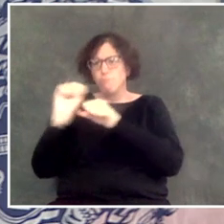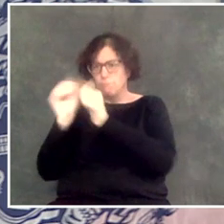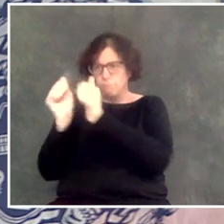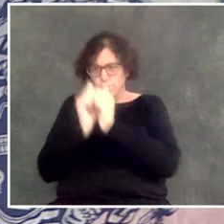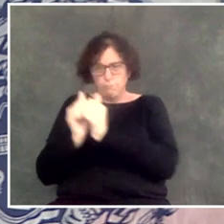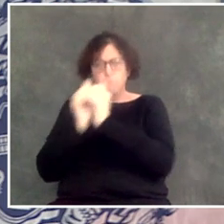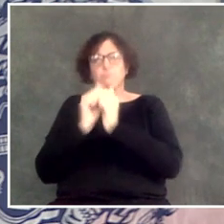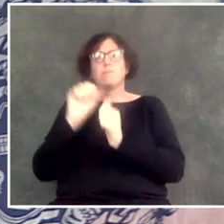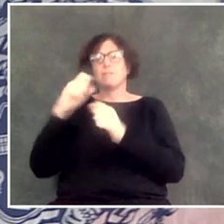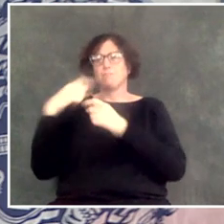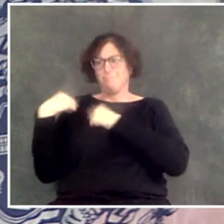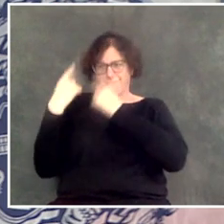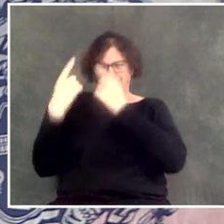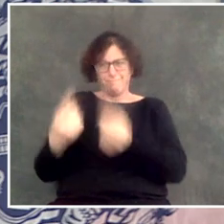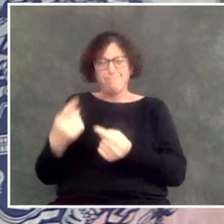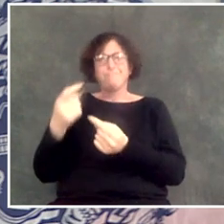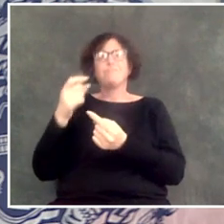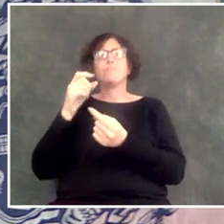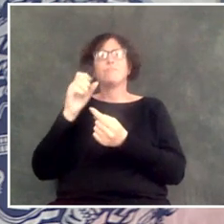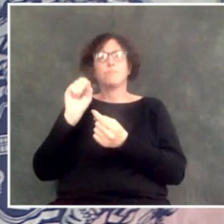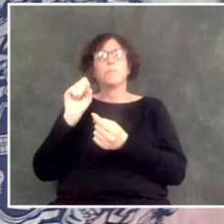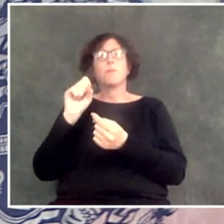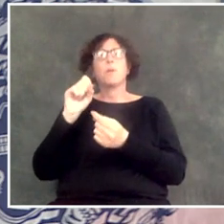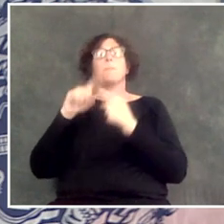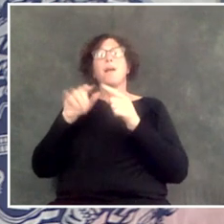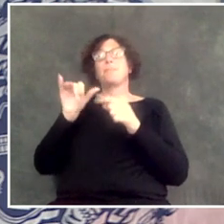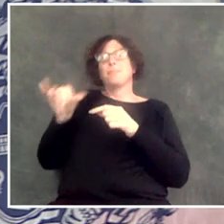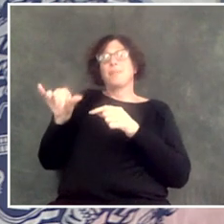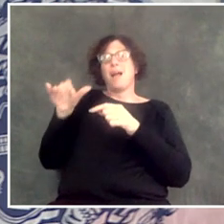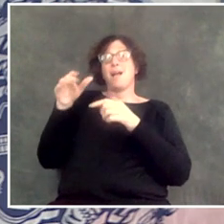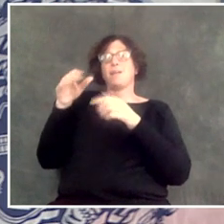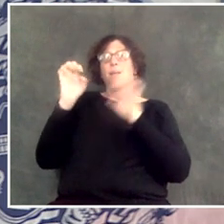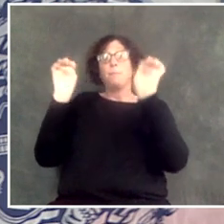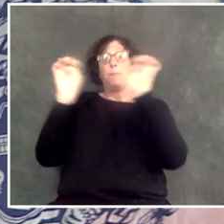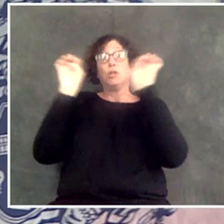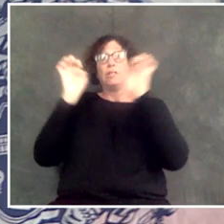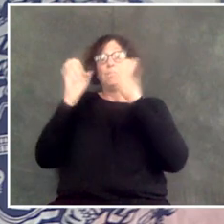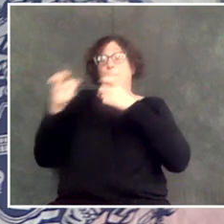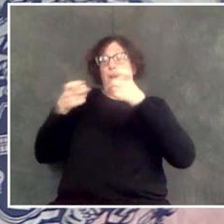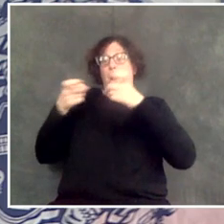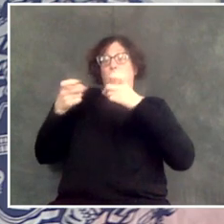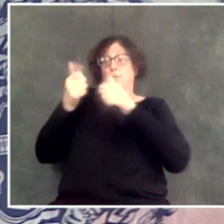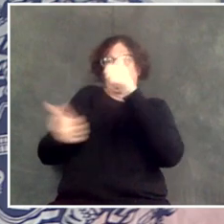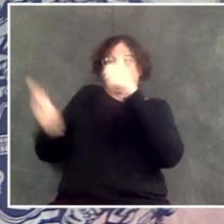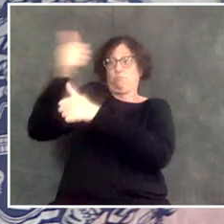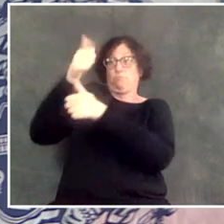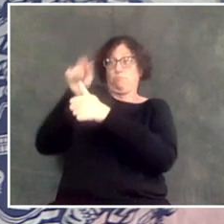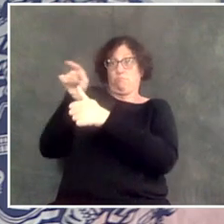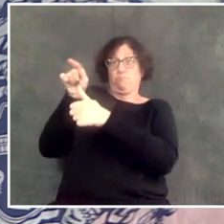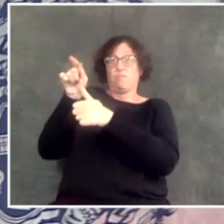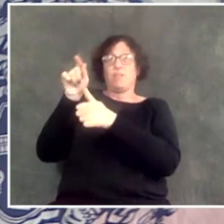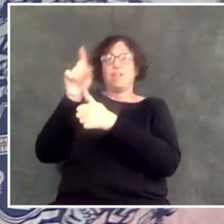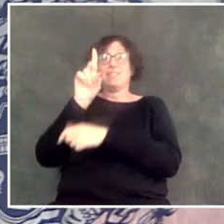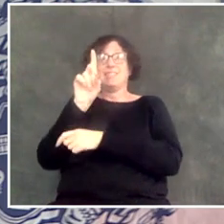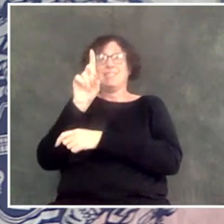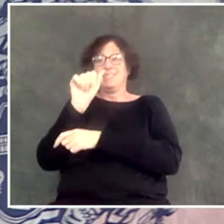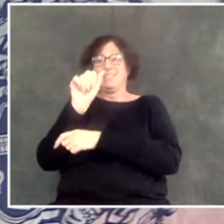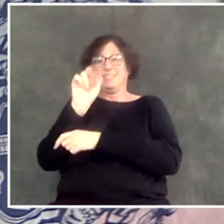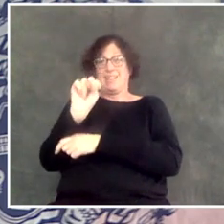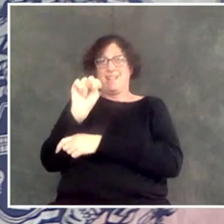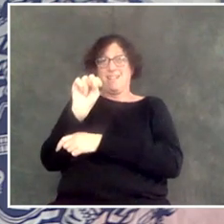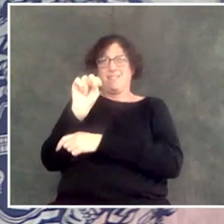you know, with the deputy mayors, you know, in the lead organizing this entire operation, and she also happens to